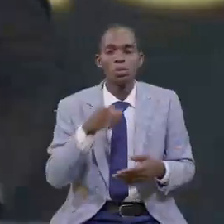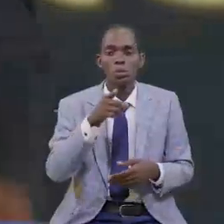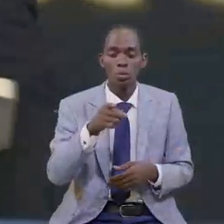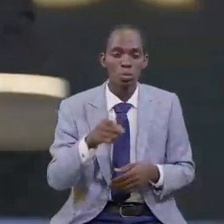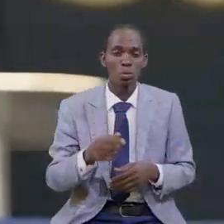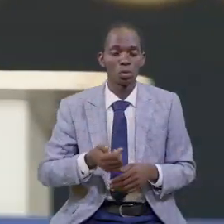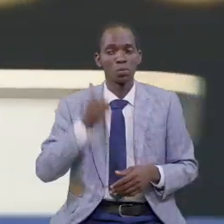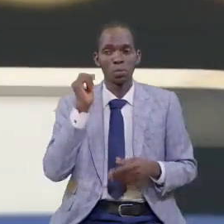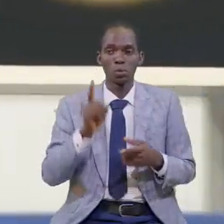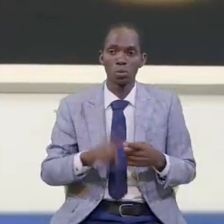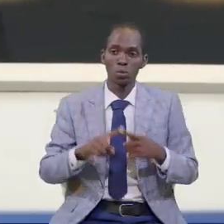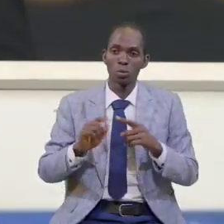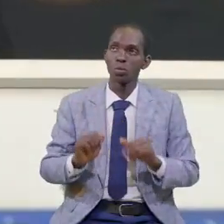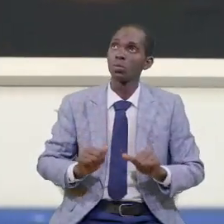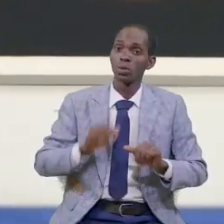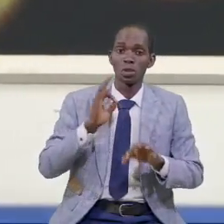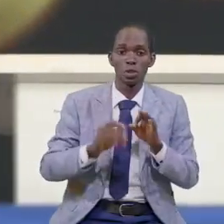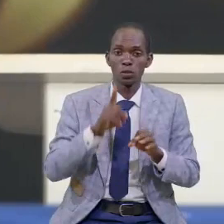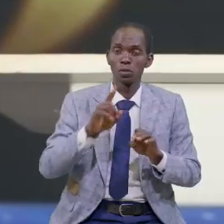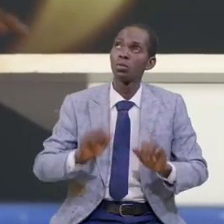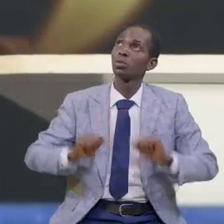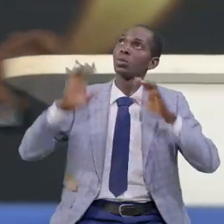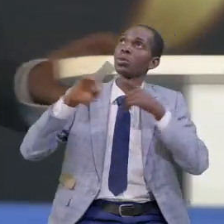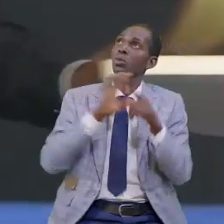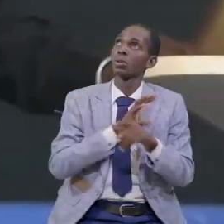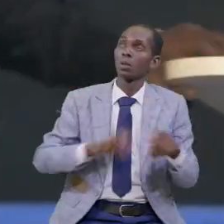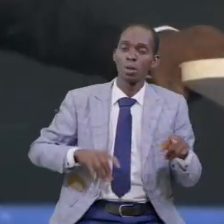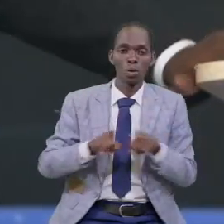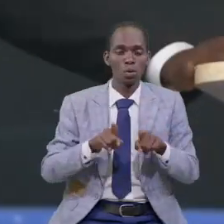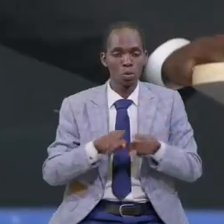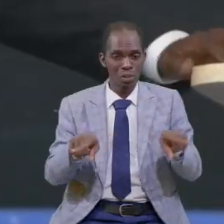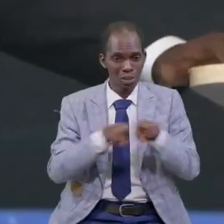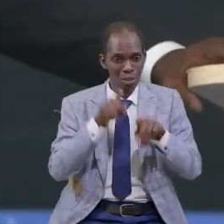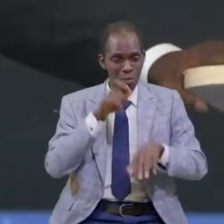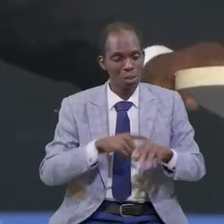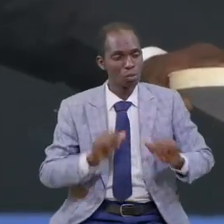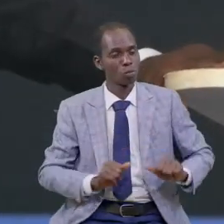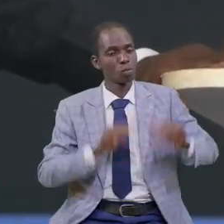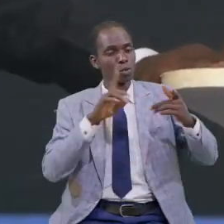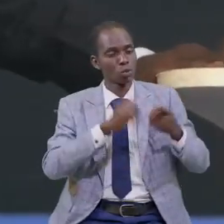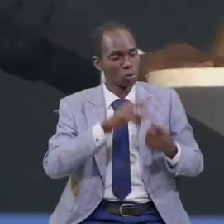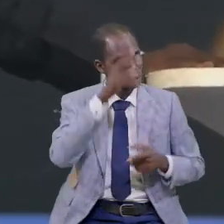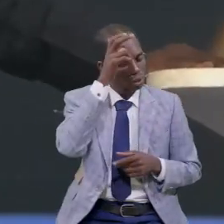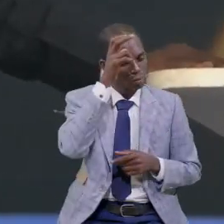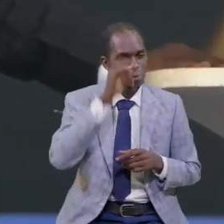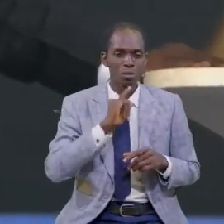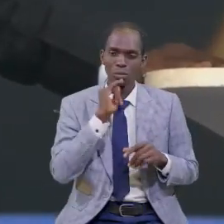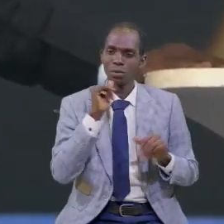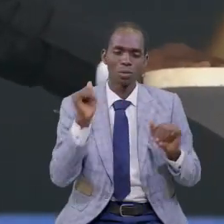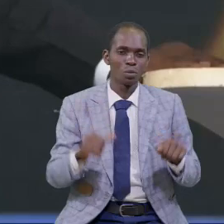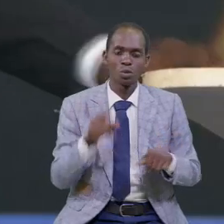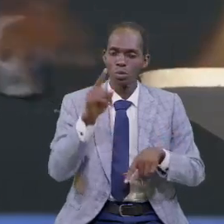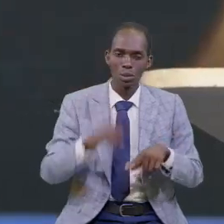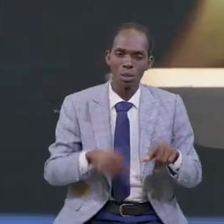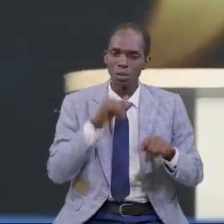to the enemy of Christ at the same time. You're not going to submit to the Savior and the adamant sinner